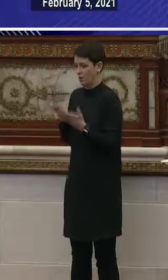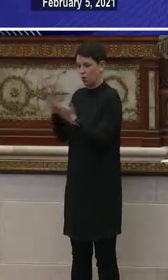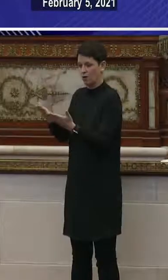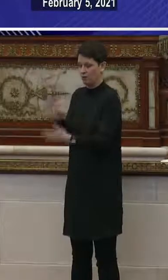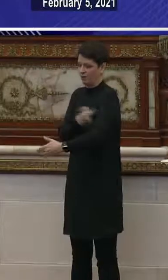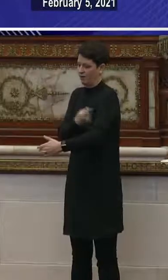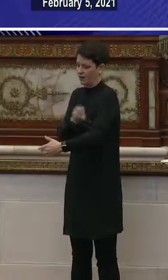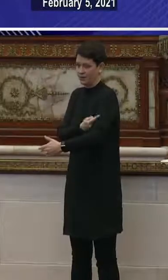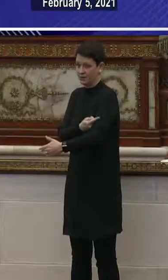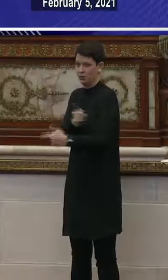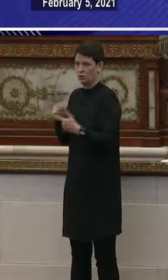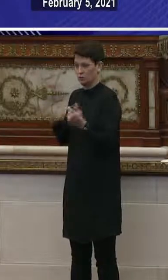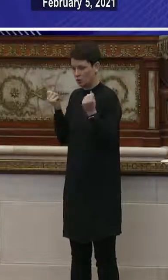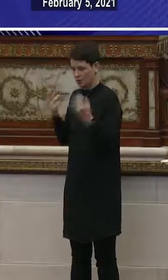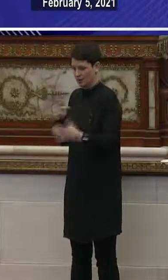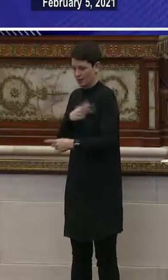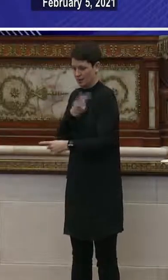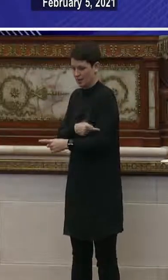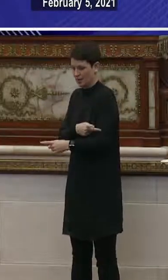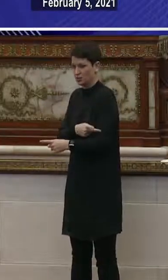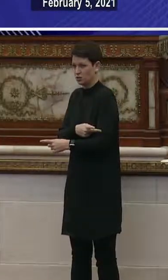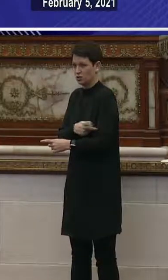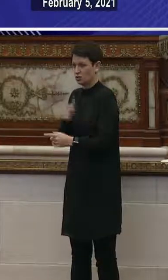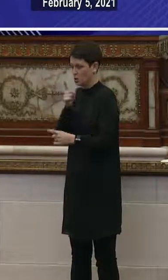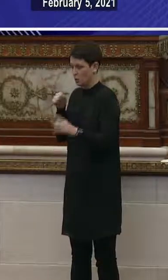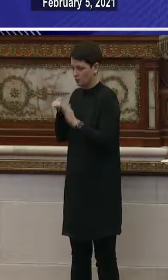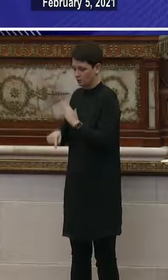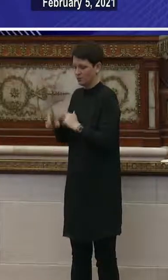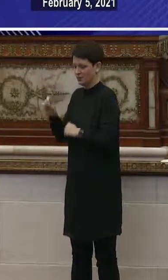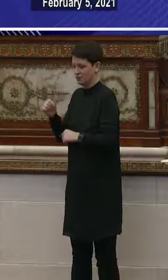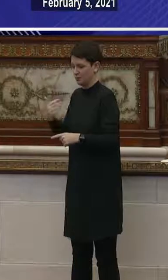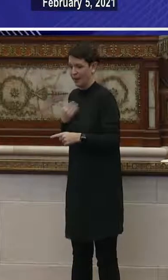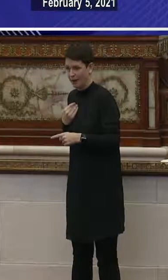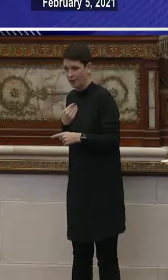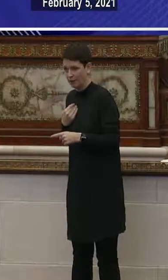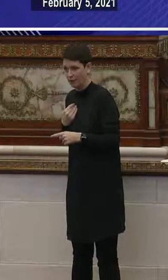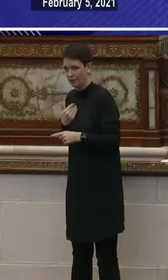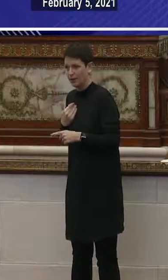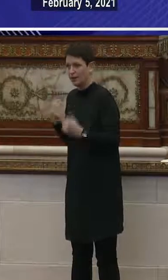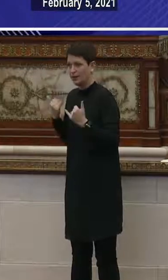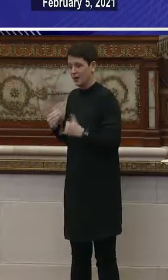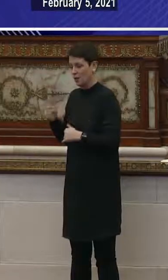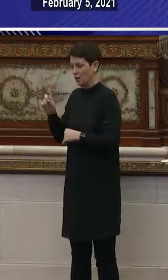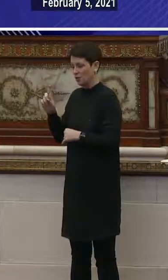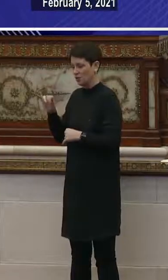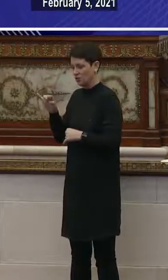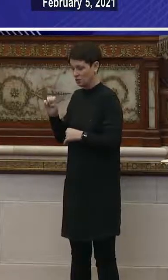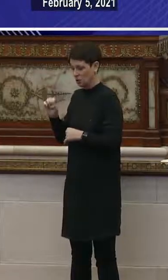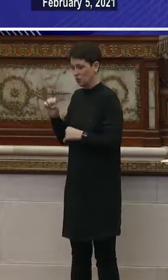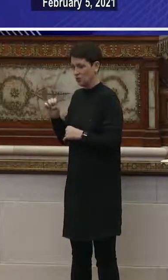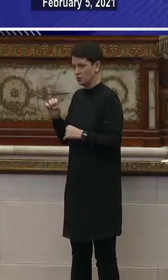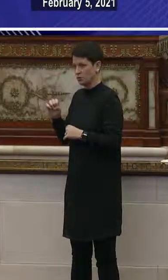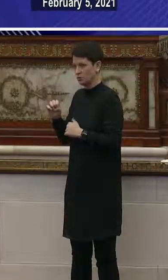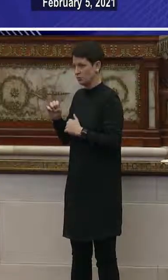those vaccines to many of the patients with serious disabilities, and now the doses have been reserved out for